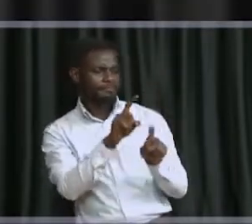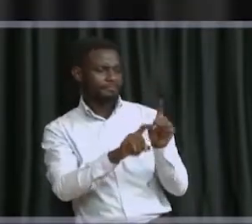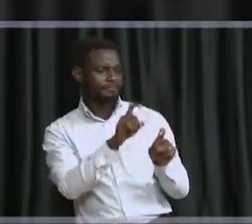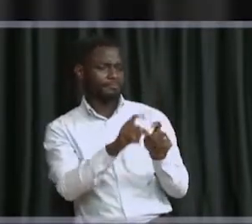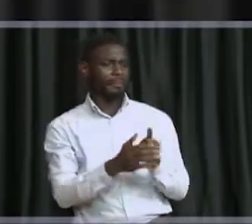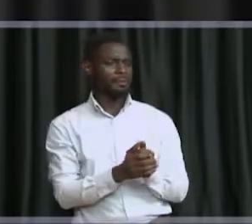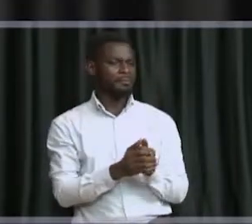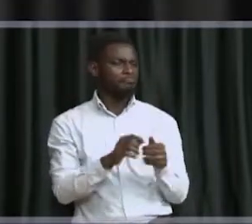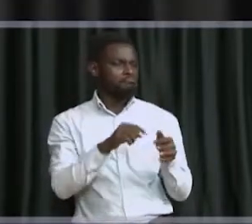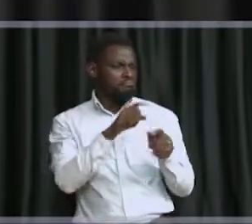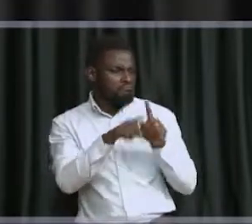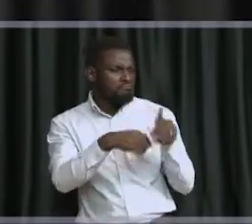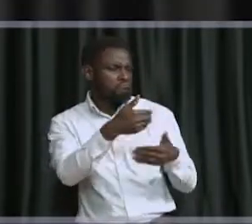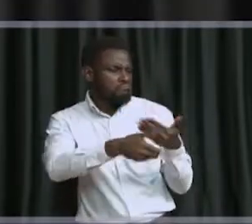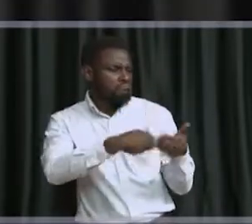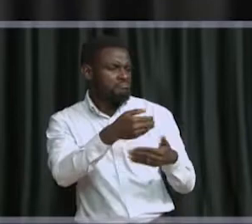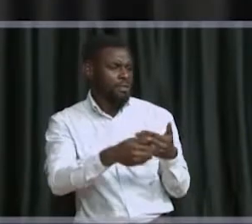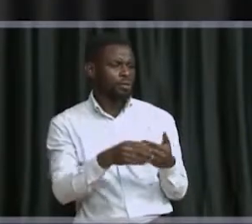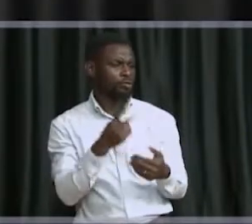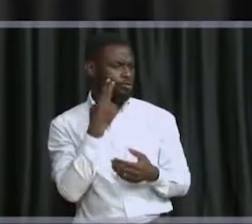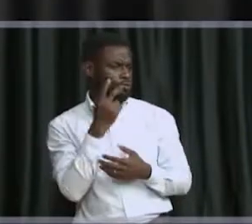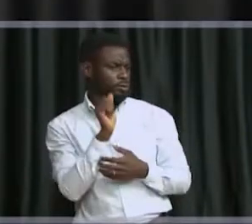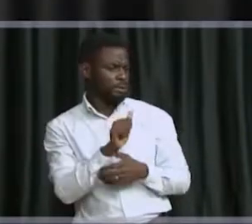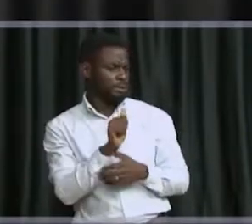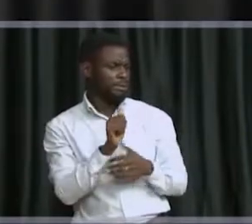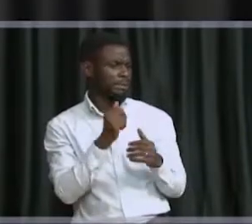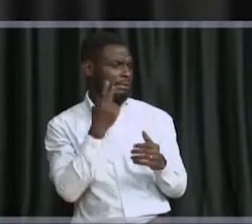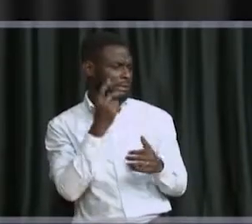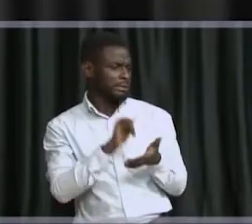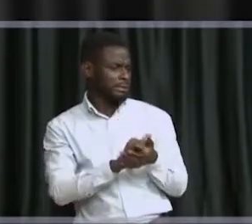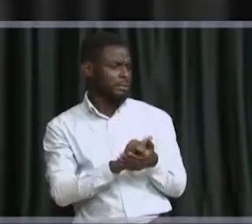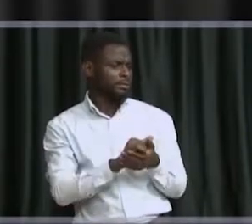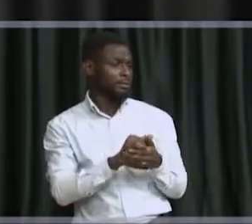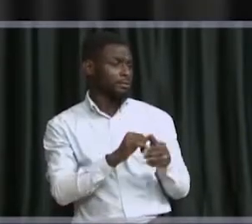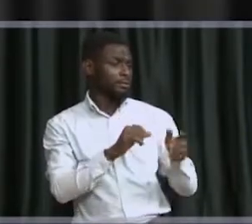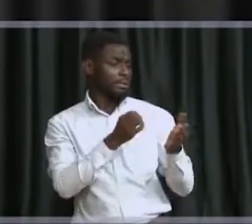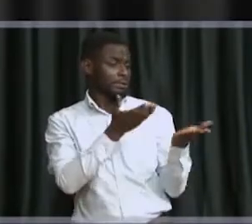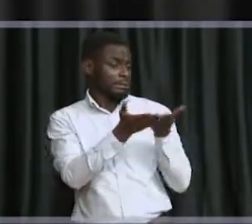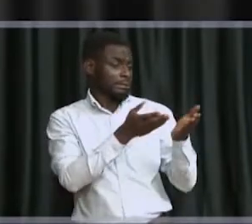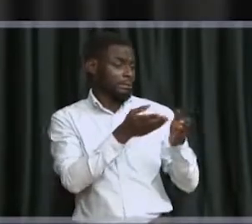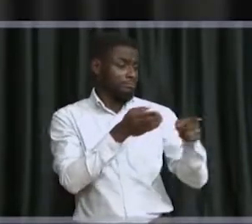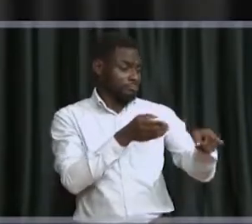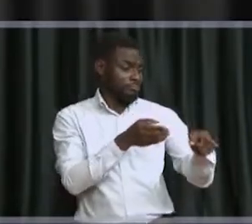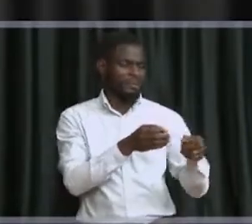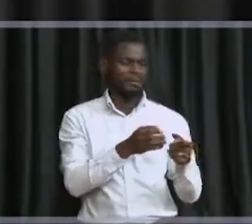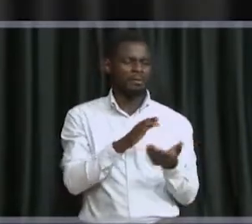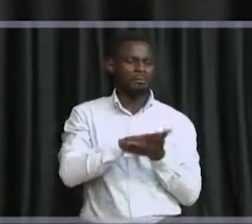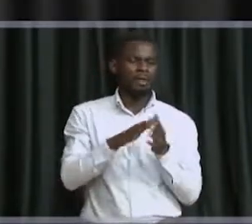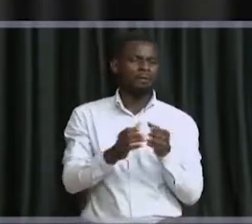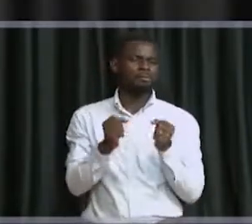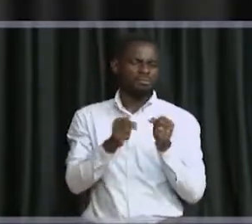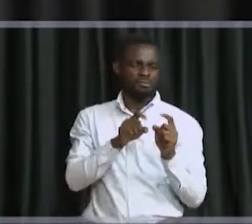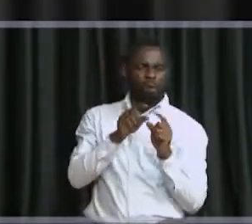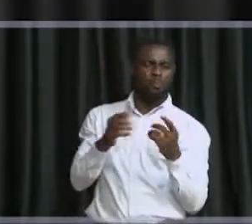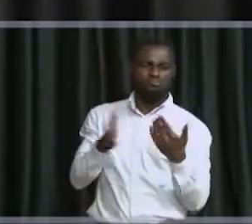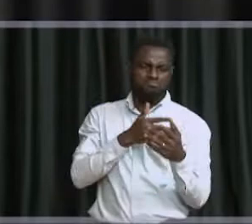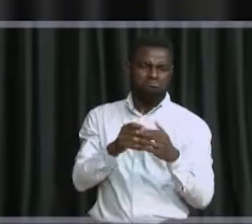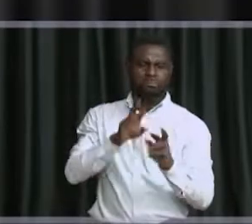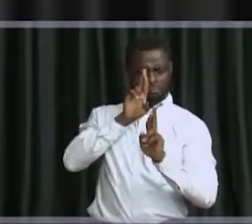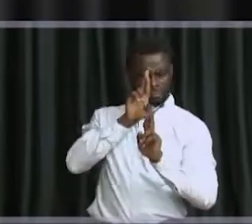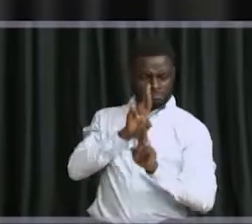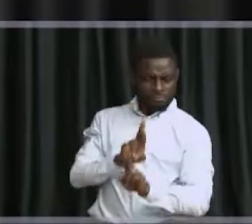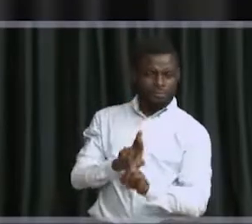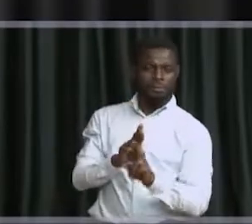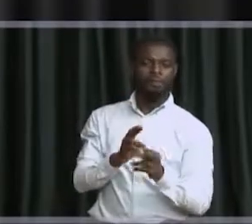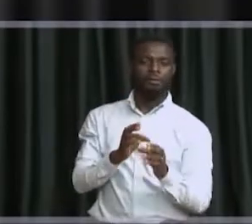edu babino utimuse na sandra wabre sawa osum papai nansu unyantubwasie eshe